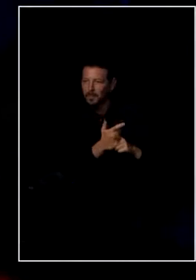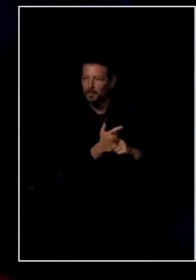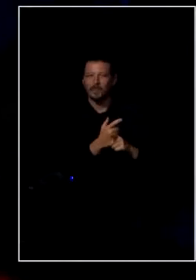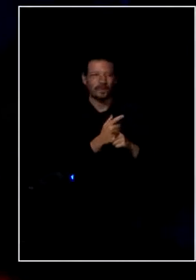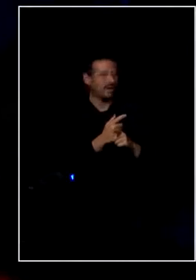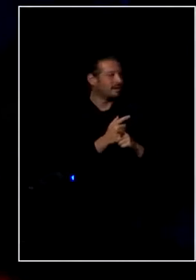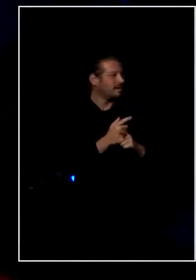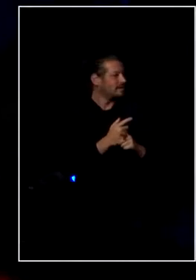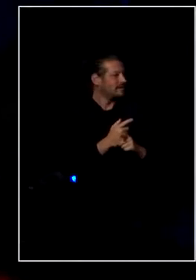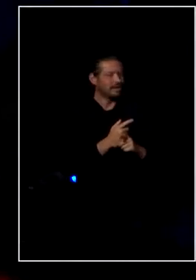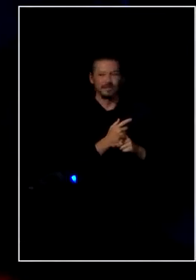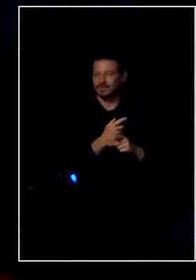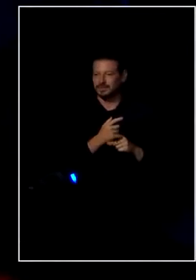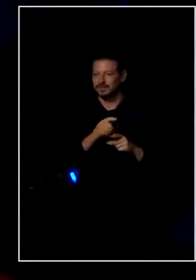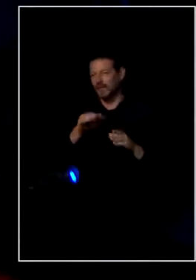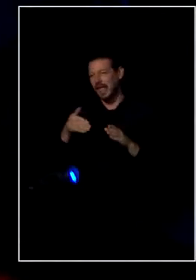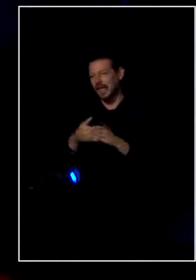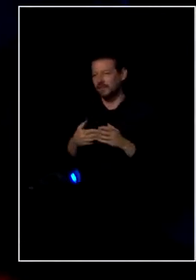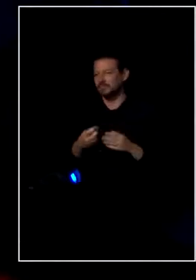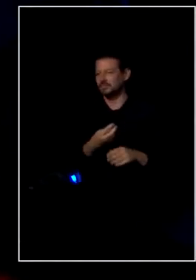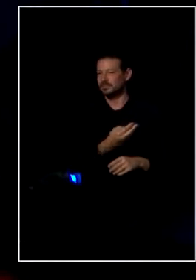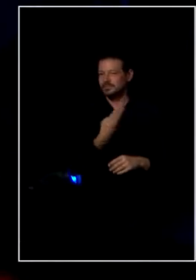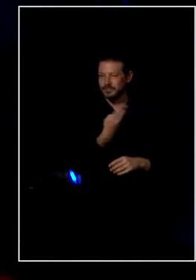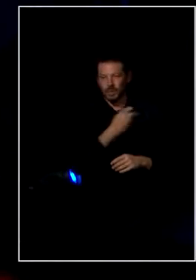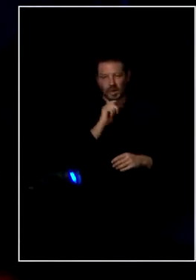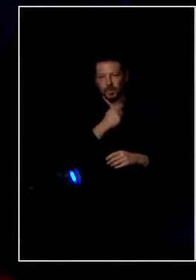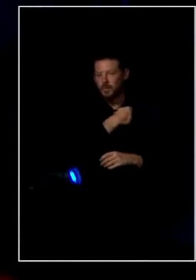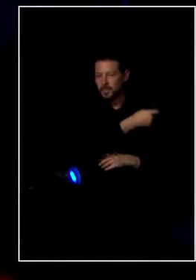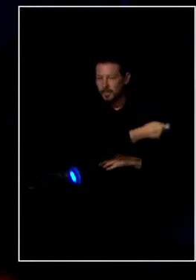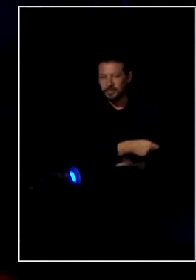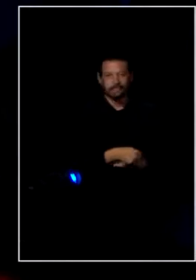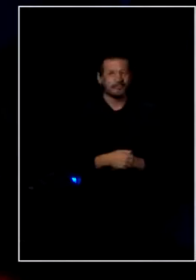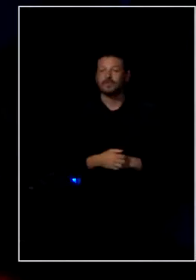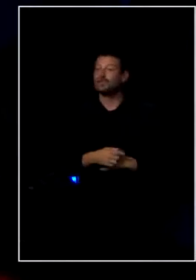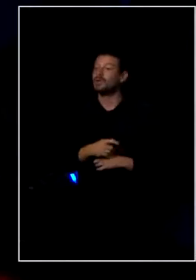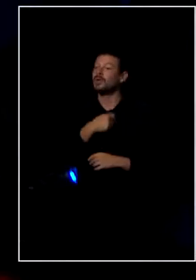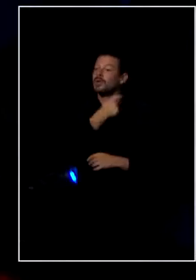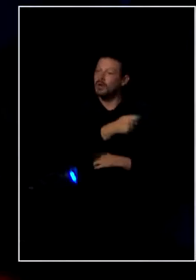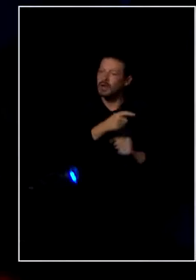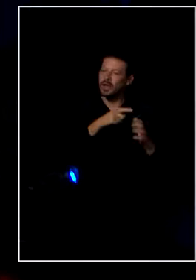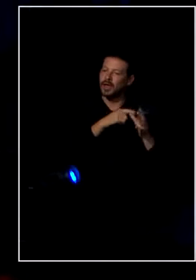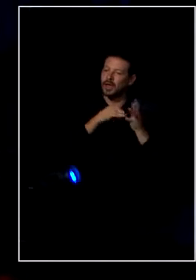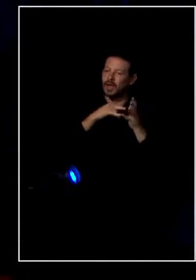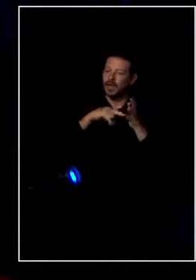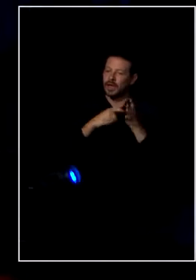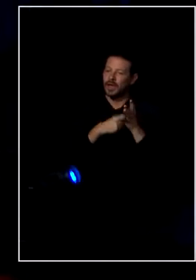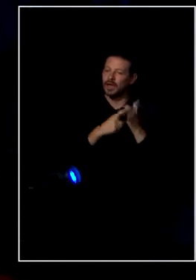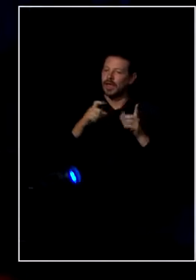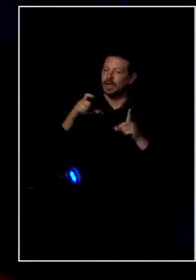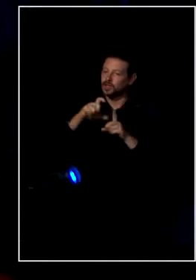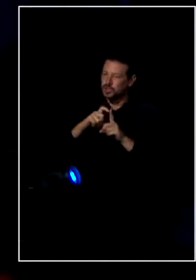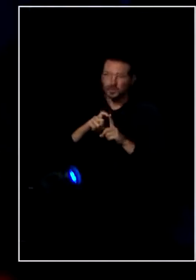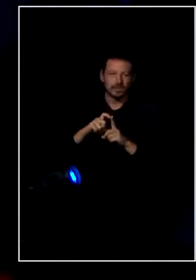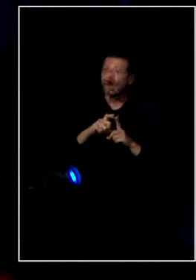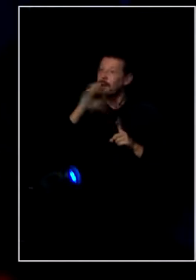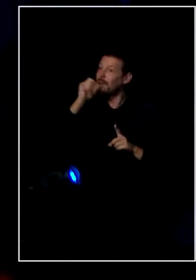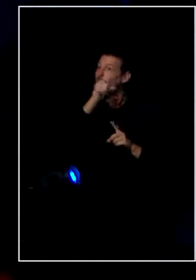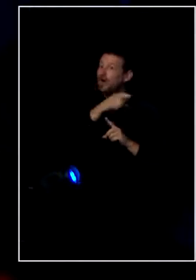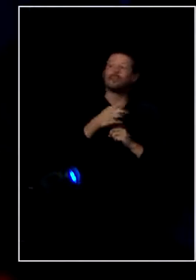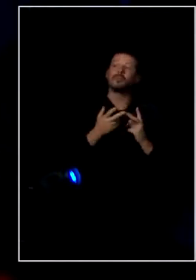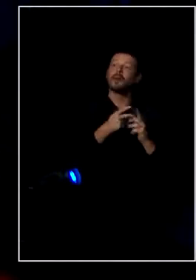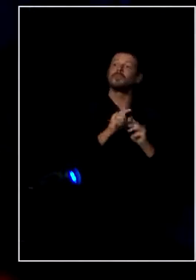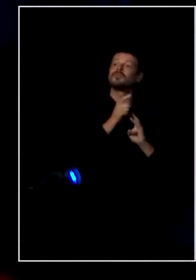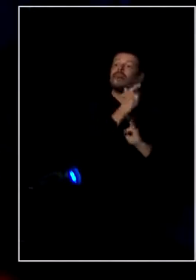together at the end, after we've heard everybody. Yeah. Astrid joins us as well. Remember Astrid from down on the other side of the